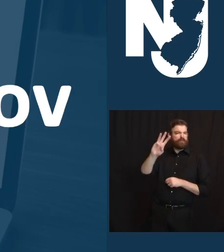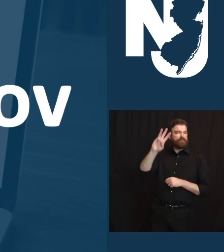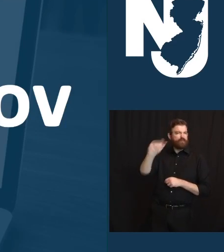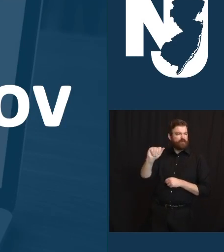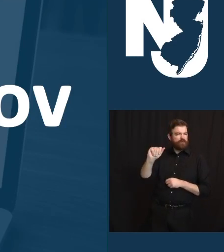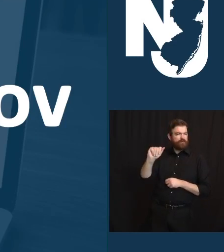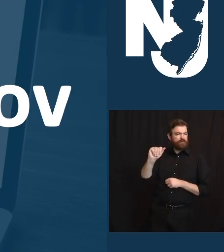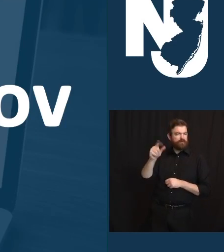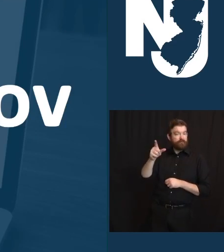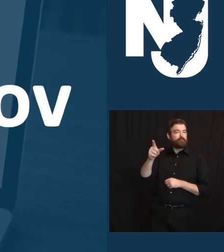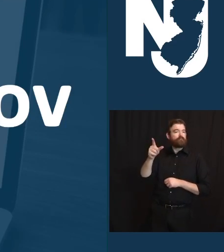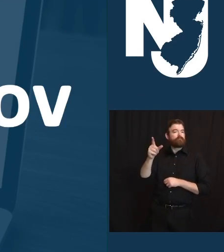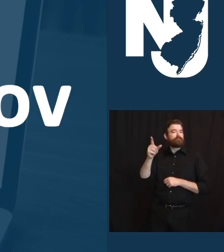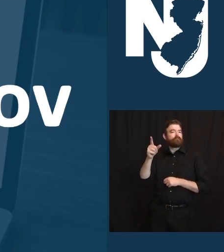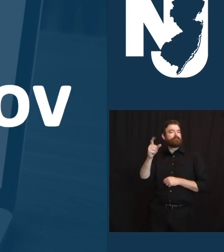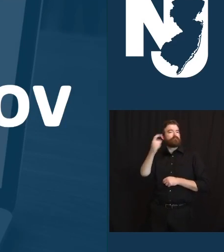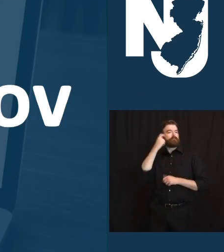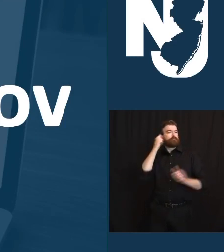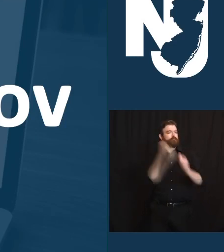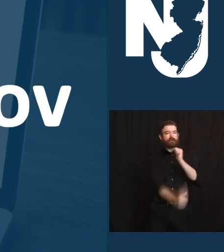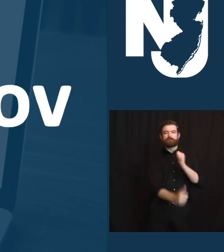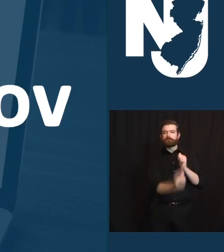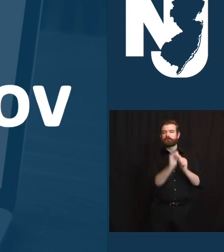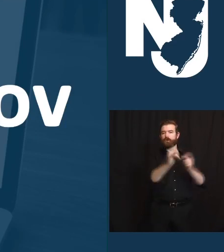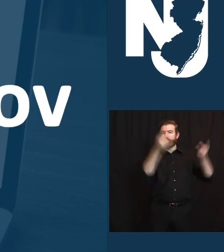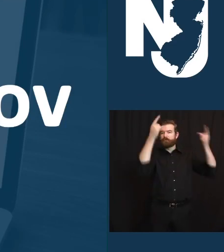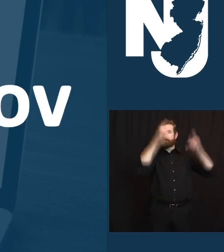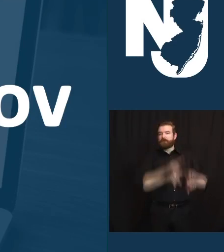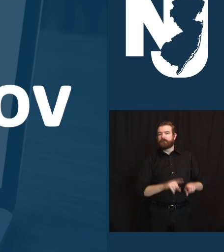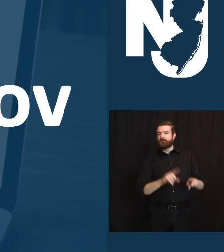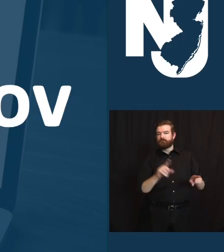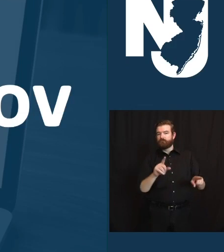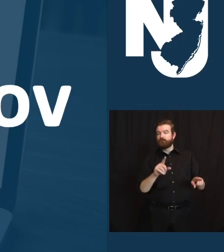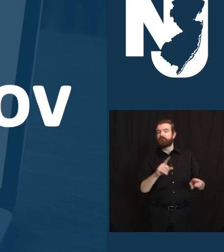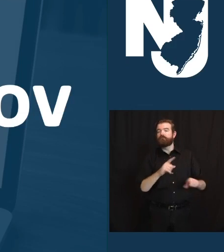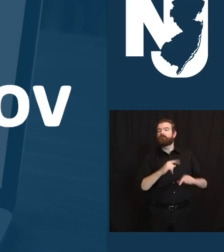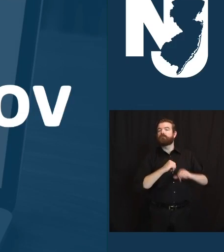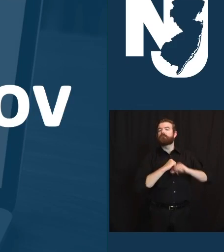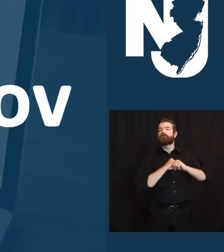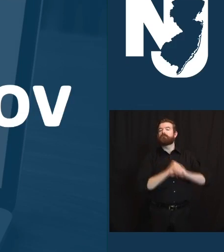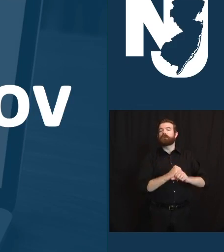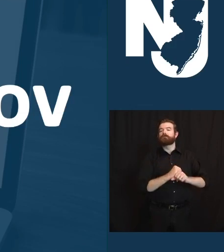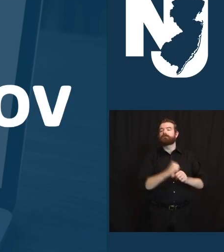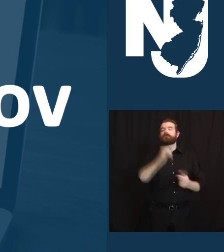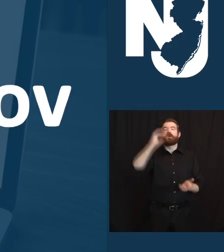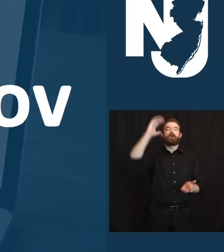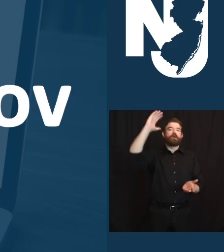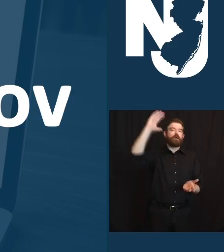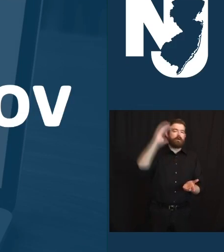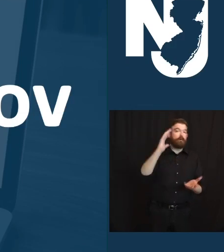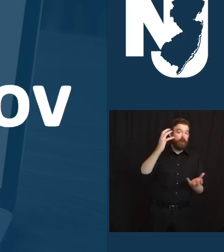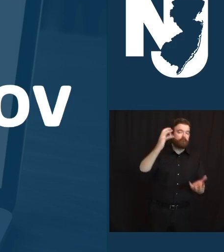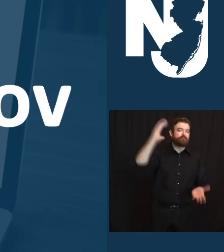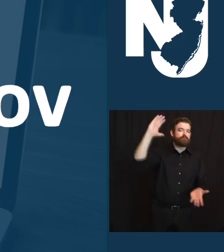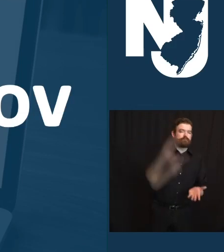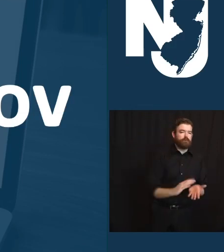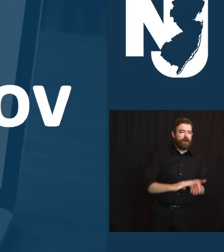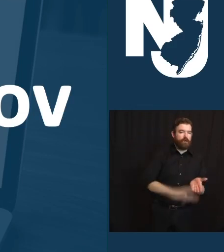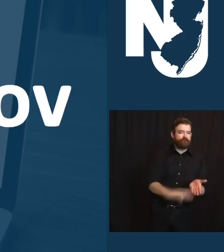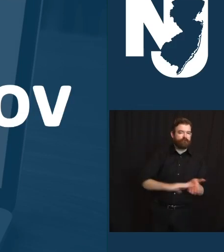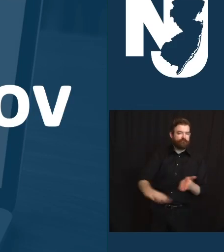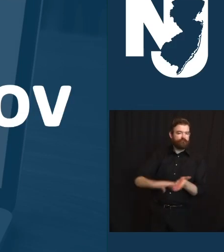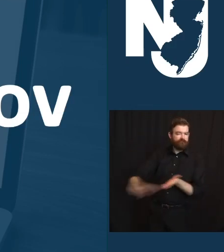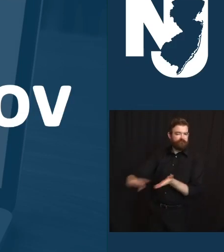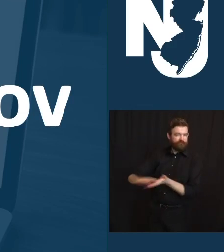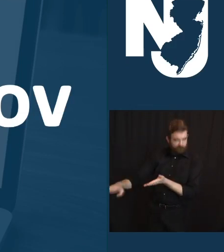with them last week to protect against layoffs as our state works to keep our financial house solid in the wake of